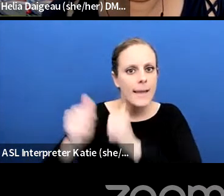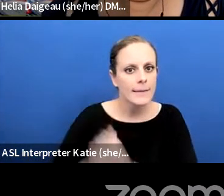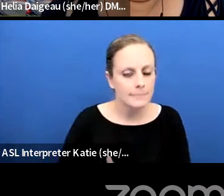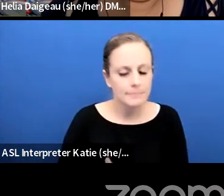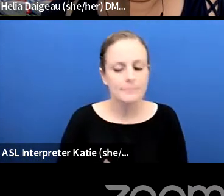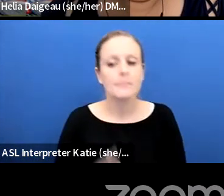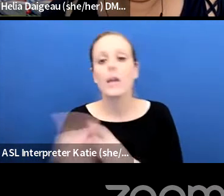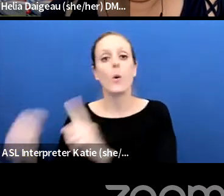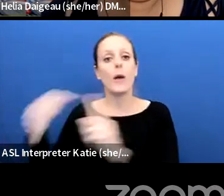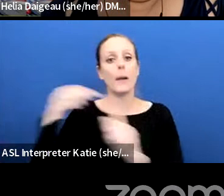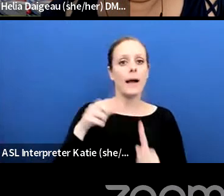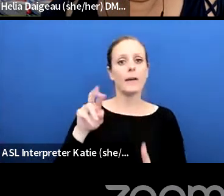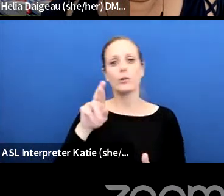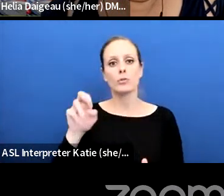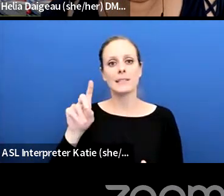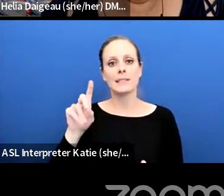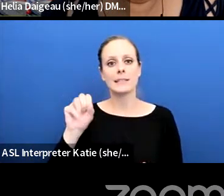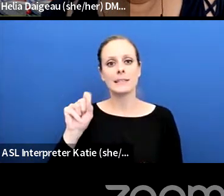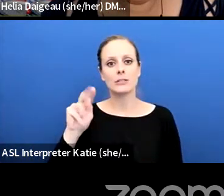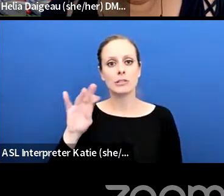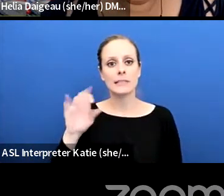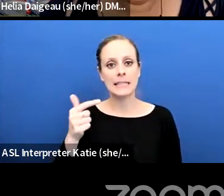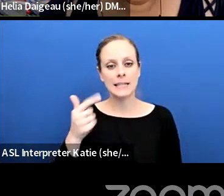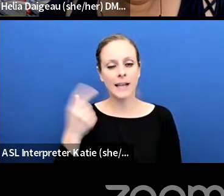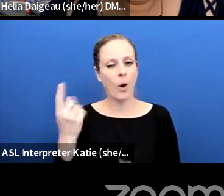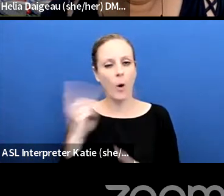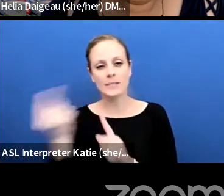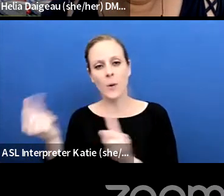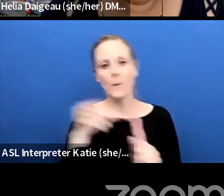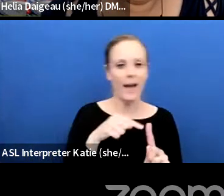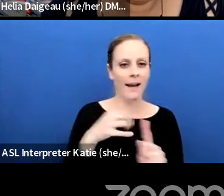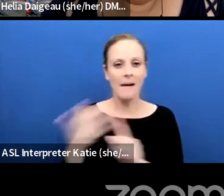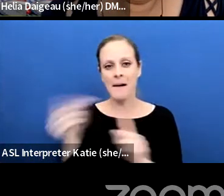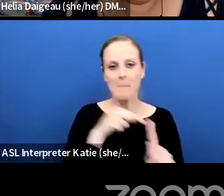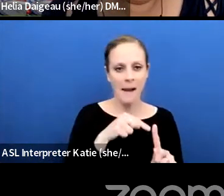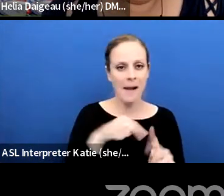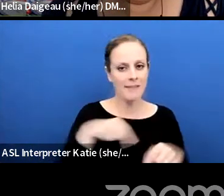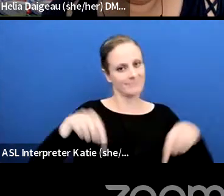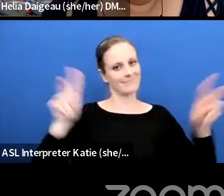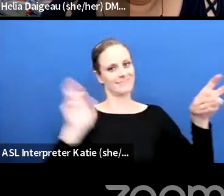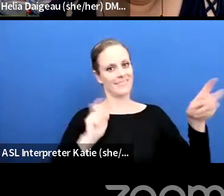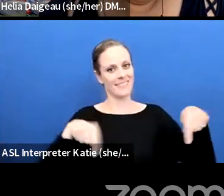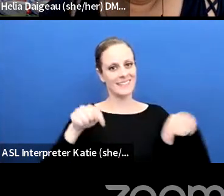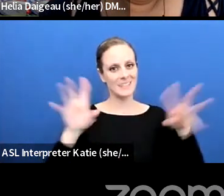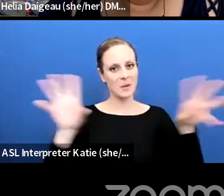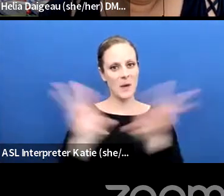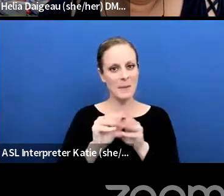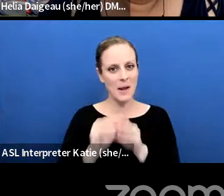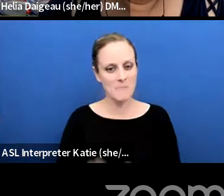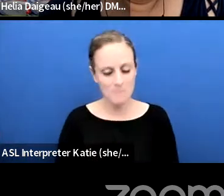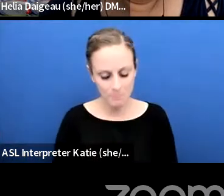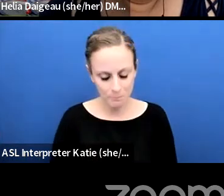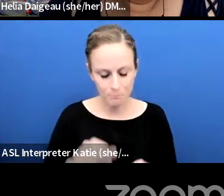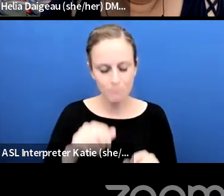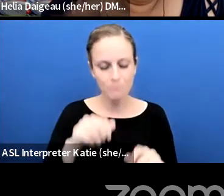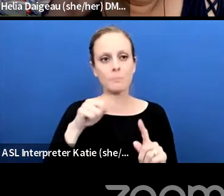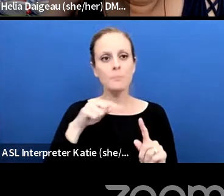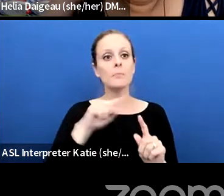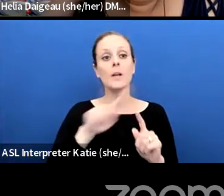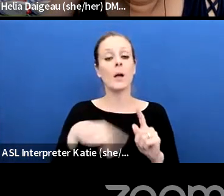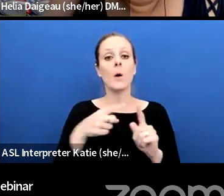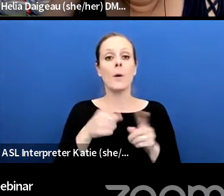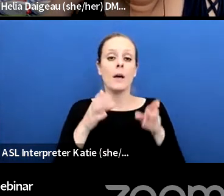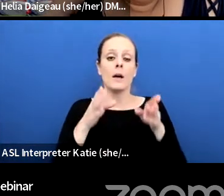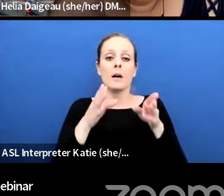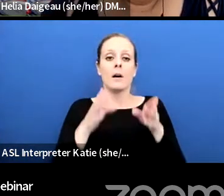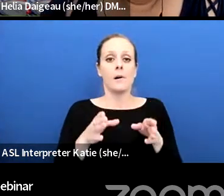redistricting again, because I'm always going to go back to that side of how we started this webinar today. Yeah, it's when someone is